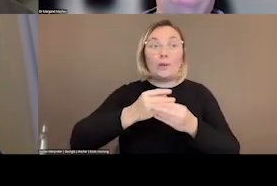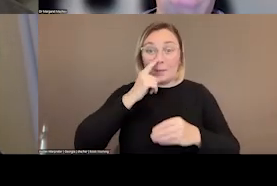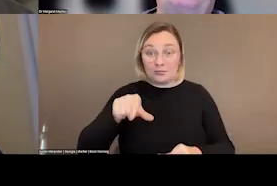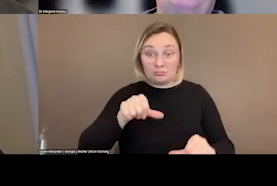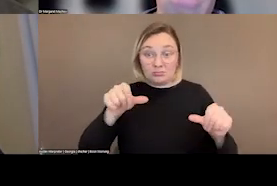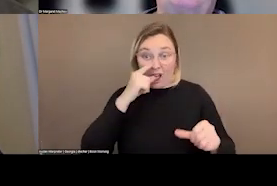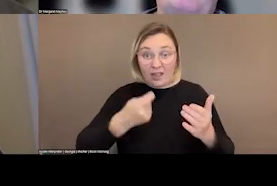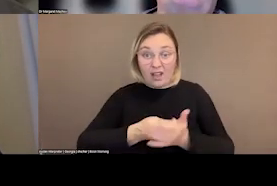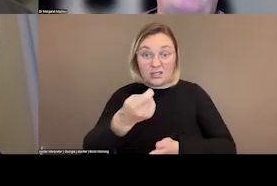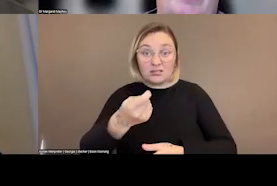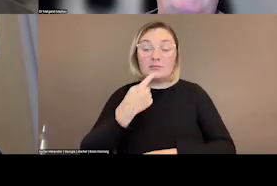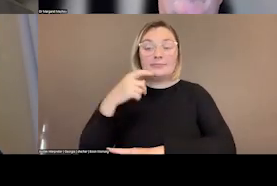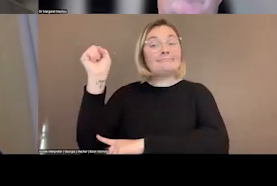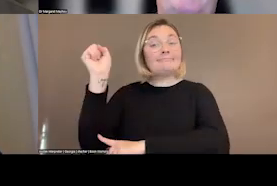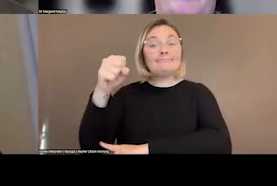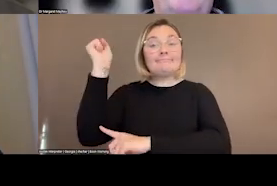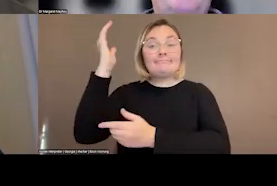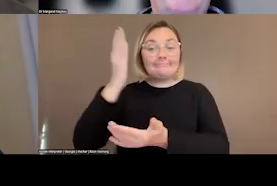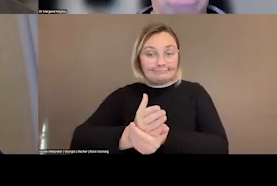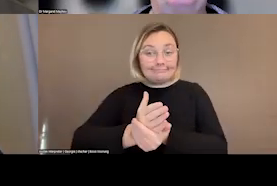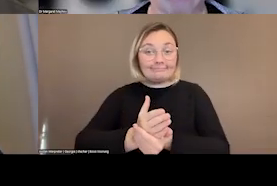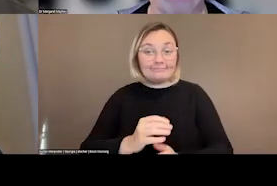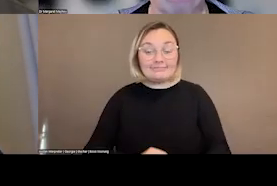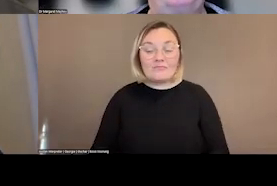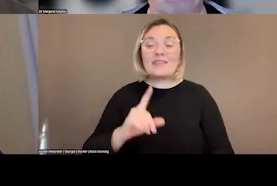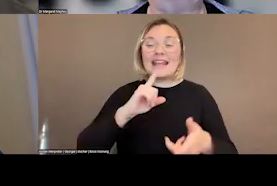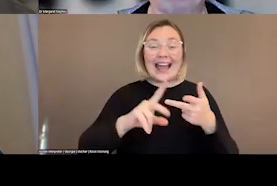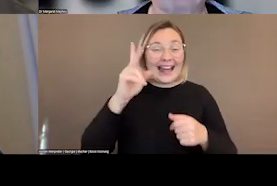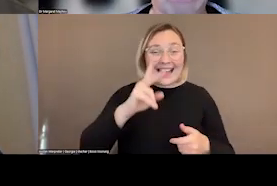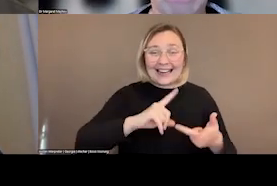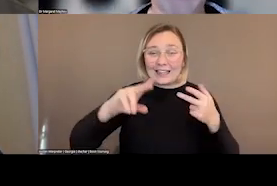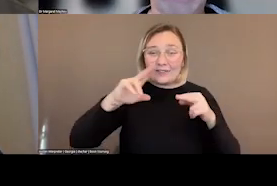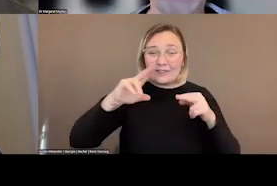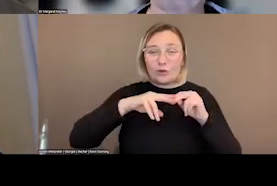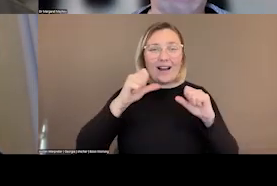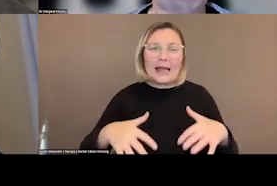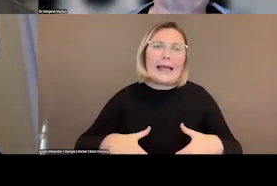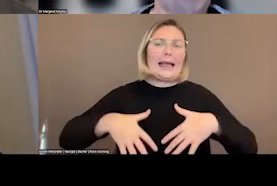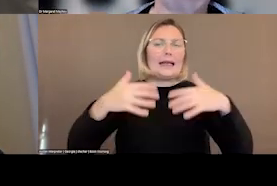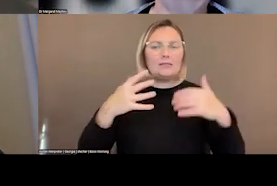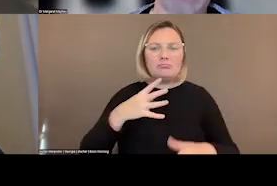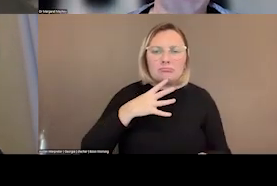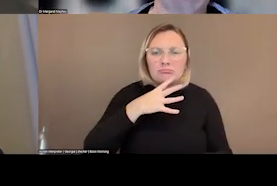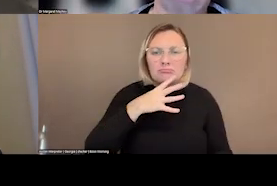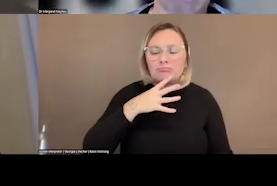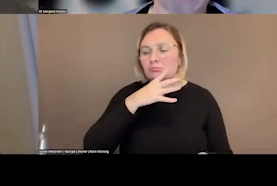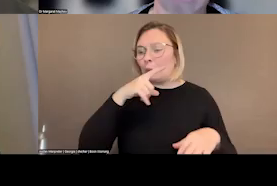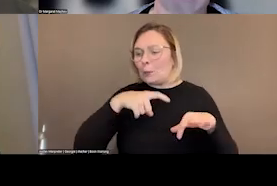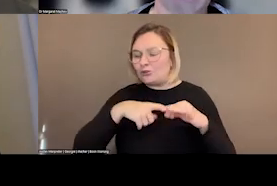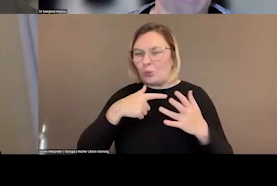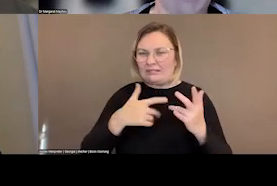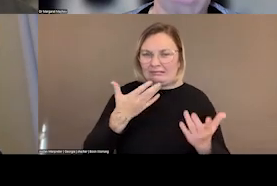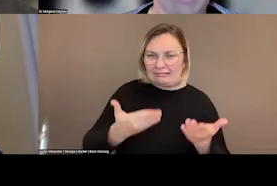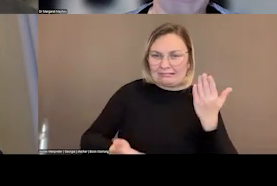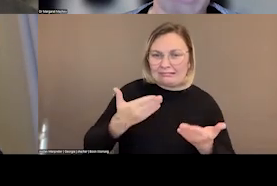okay? Absolutely, Yeah. absolutely it would. Yeah. If you have any questions or your uncertainties about it,